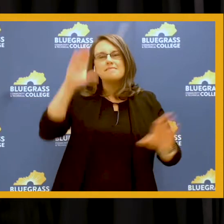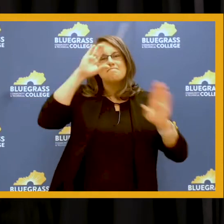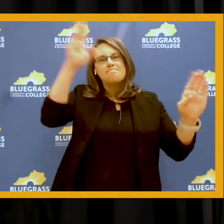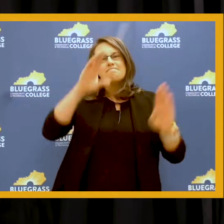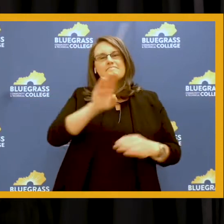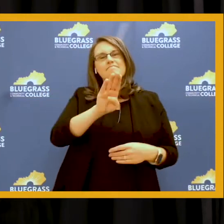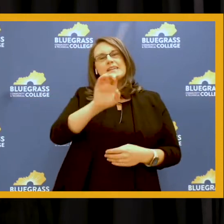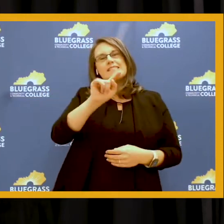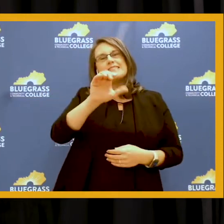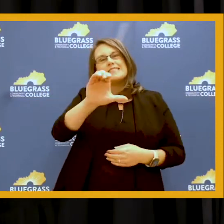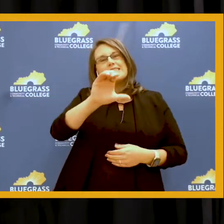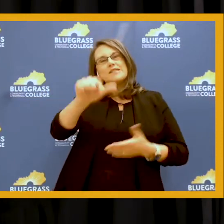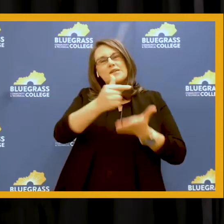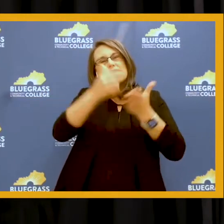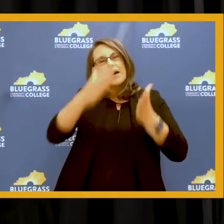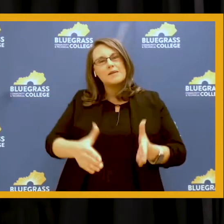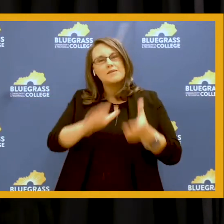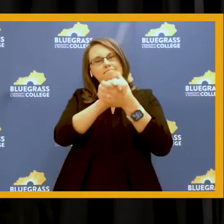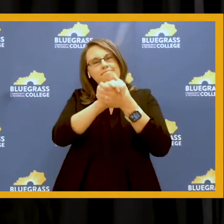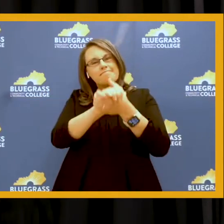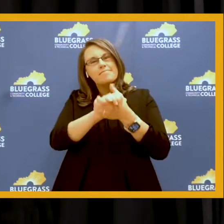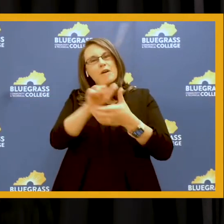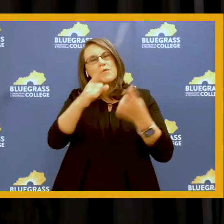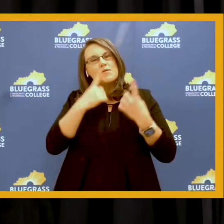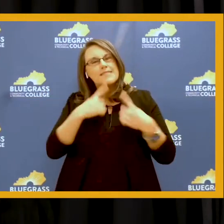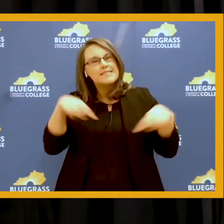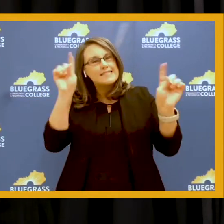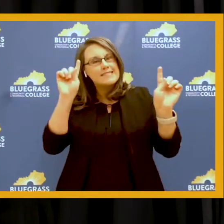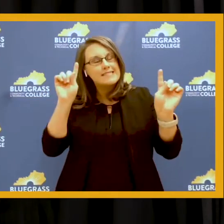BCTC graduates. Congratulations. You made it.